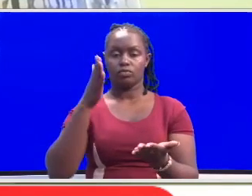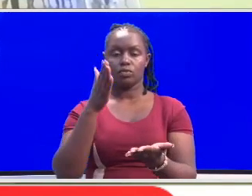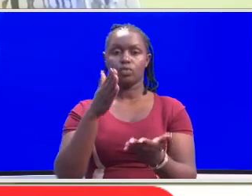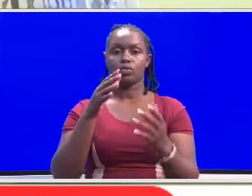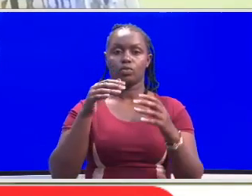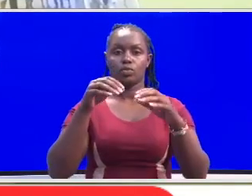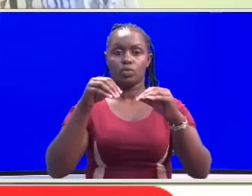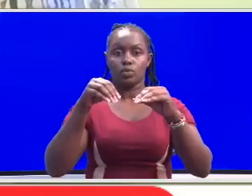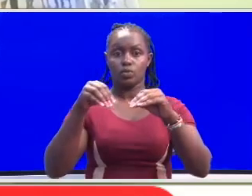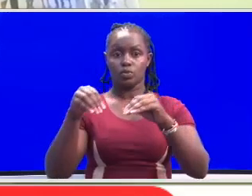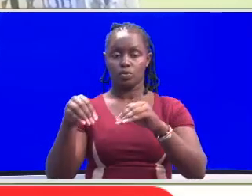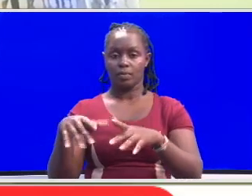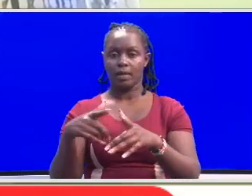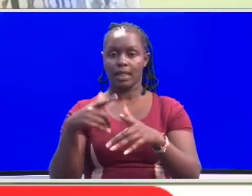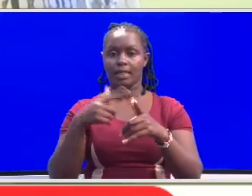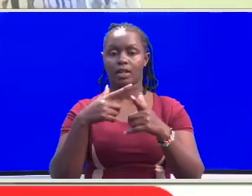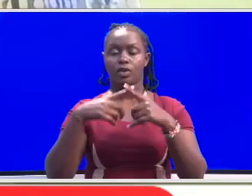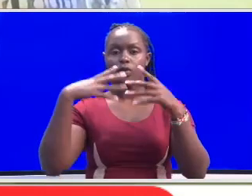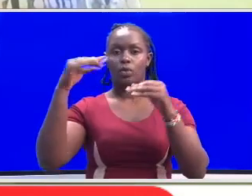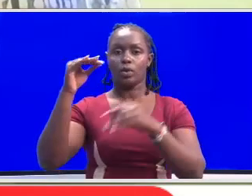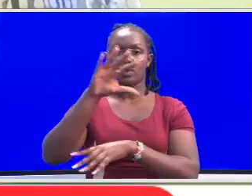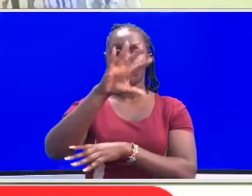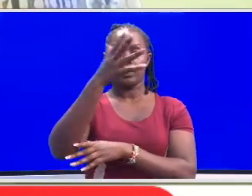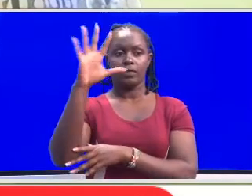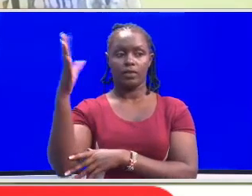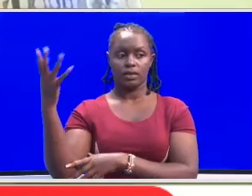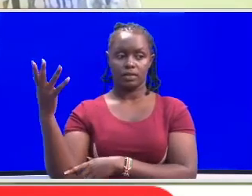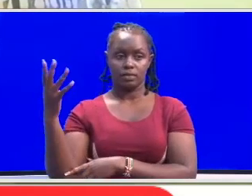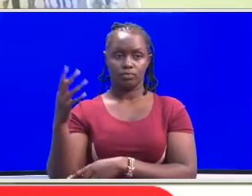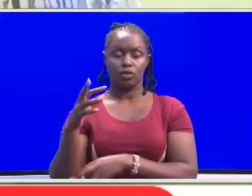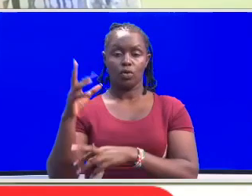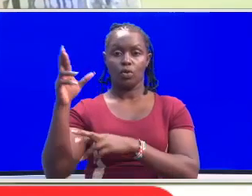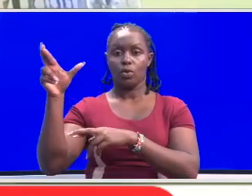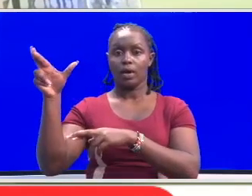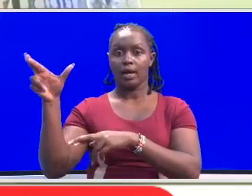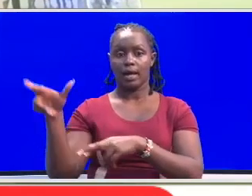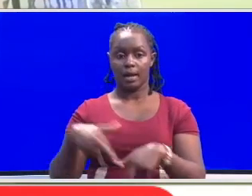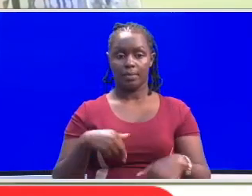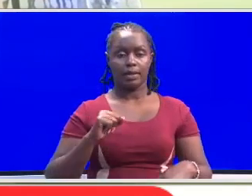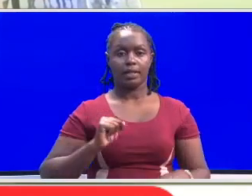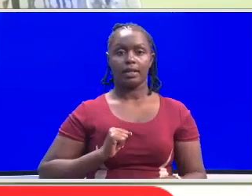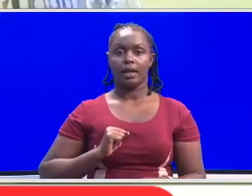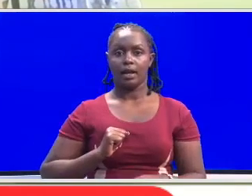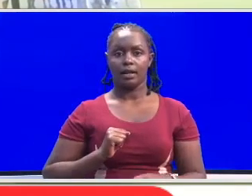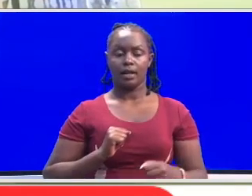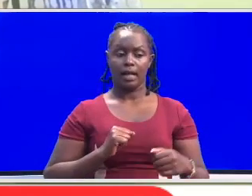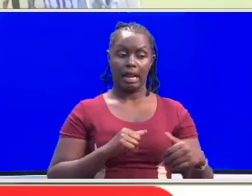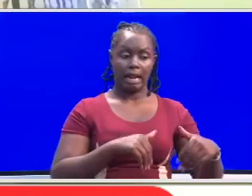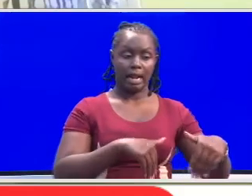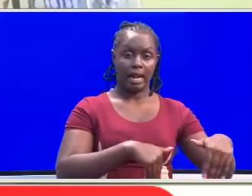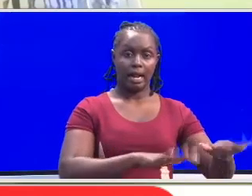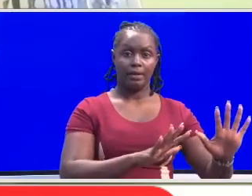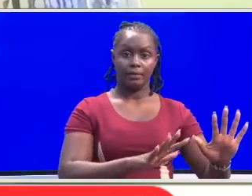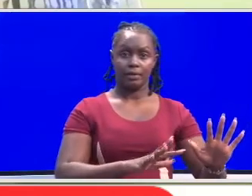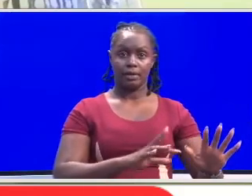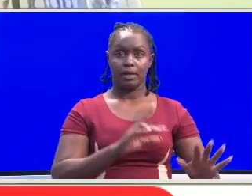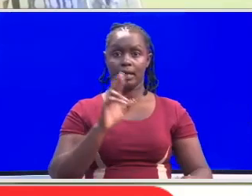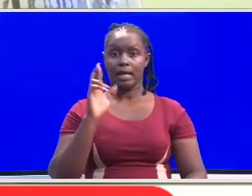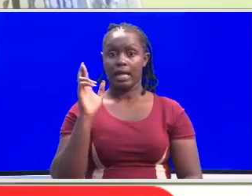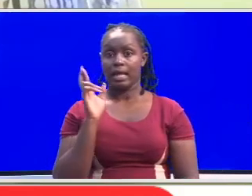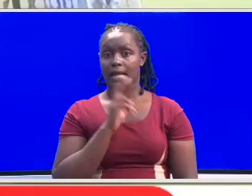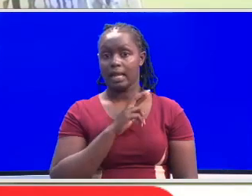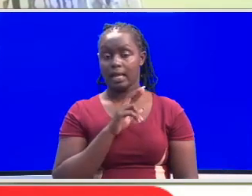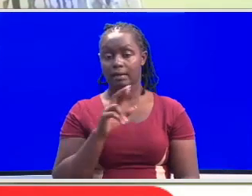You later took her to a bush. You defiled her, you left her there. She was rescued by a mob